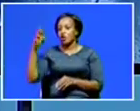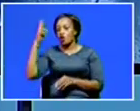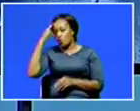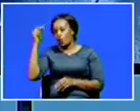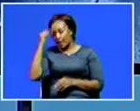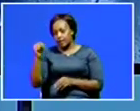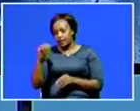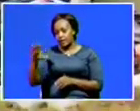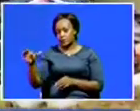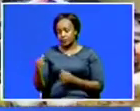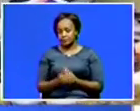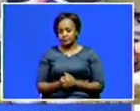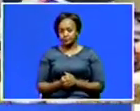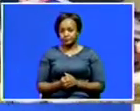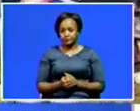County.